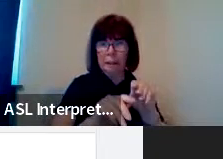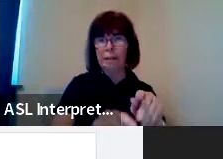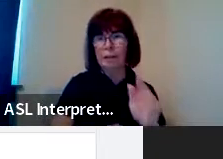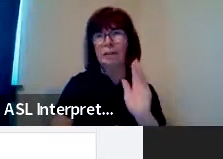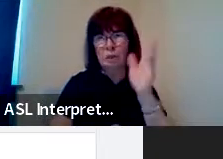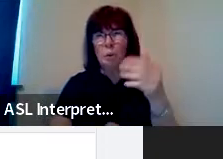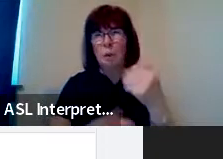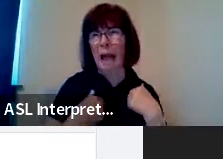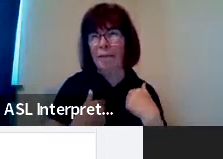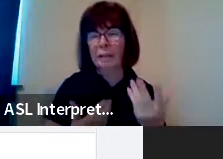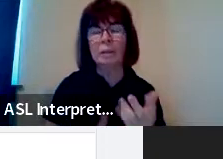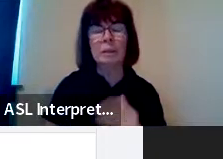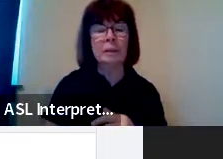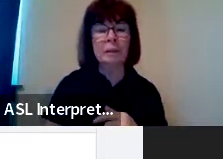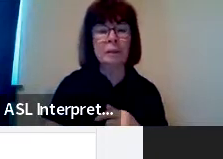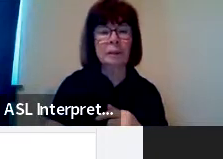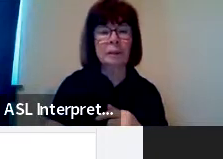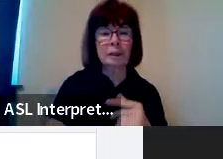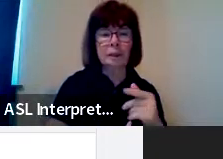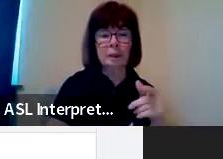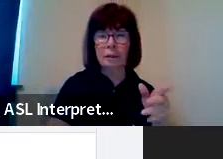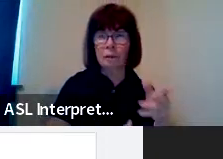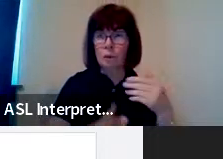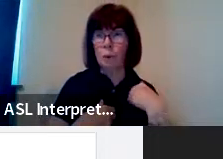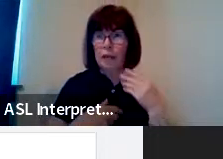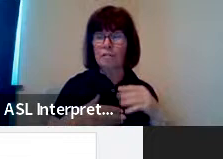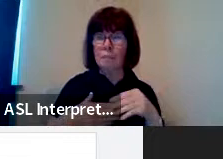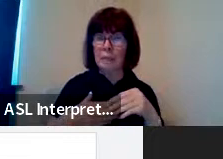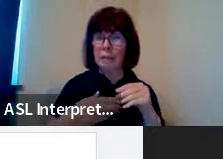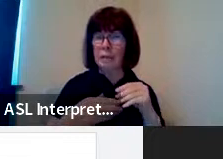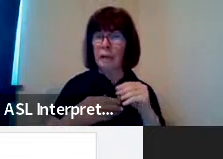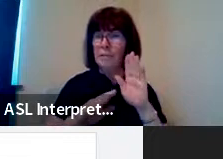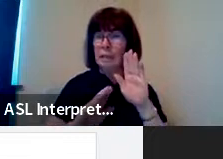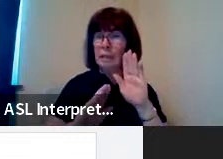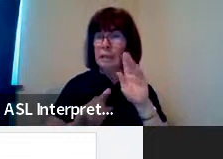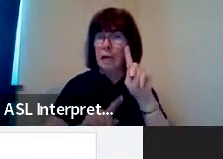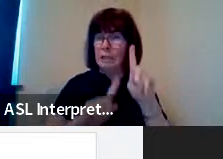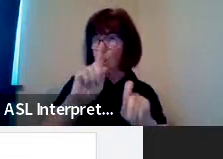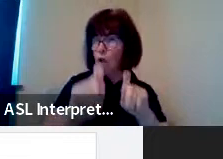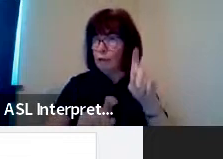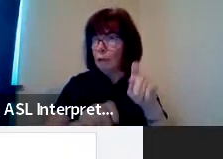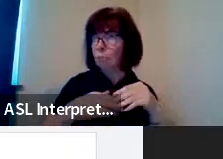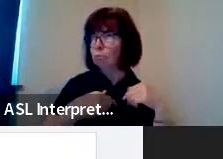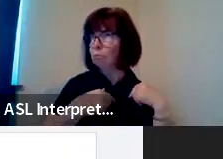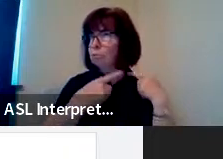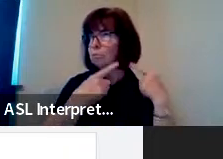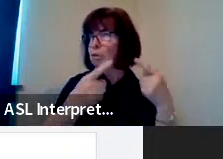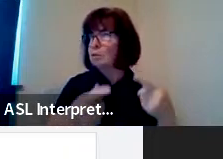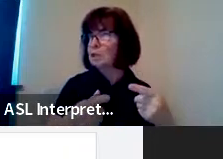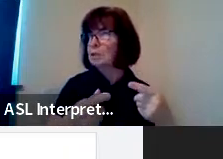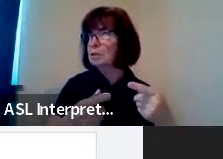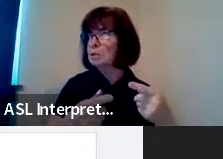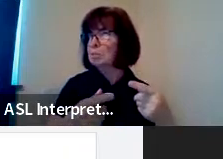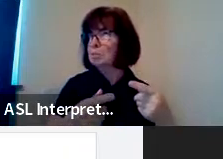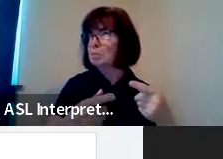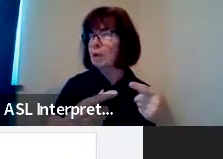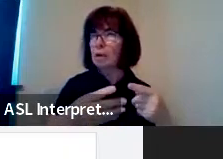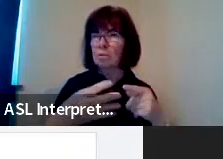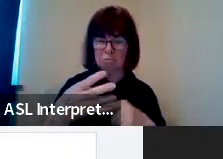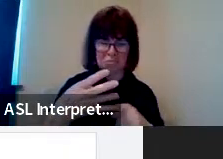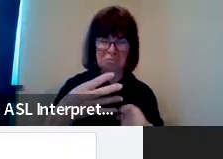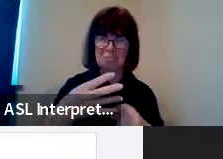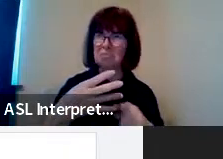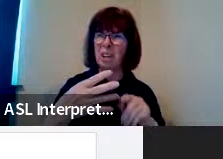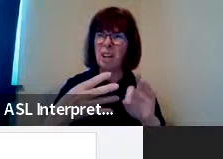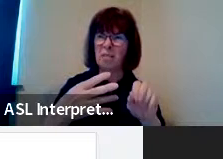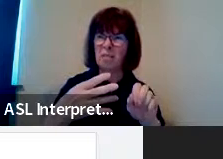have it. But we have been conducting a survey since February, since late February,